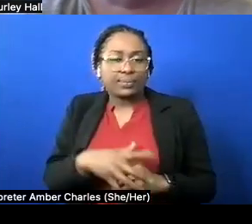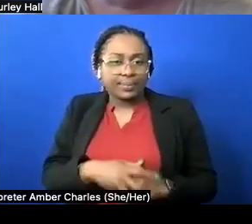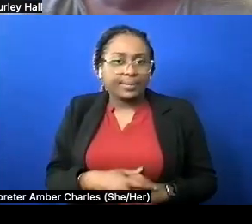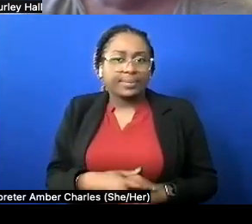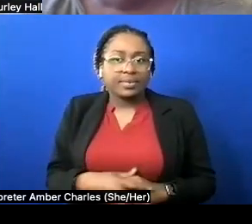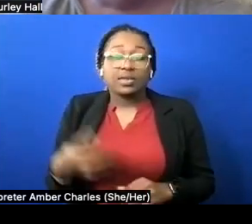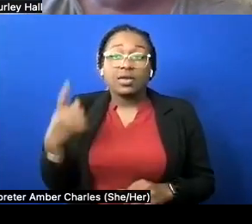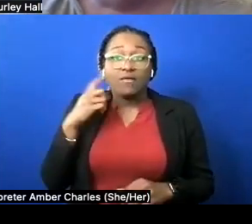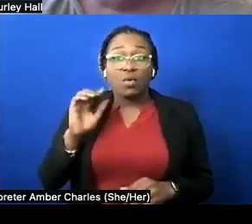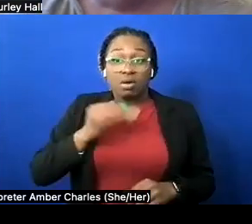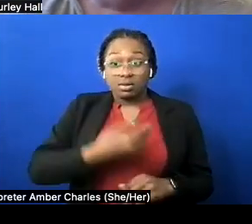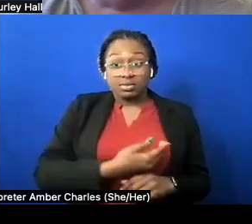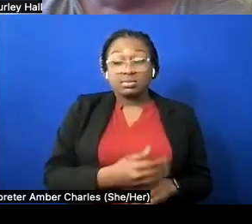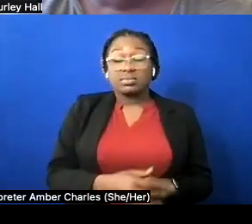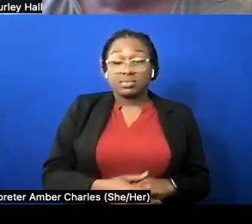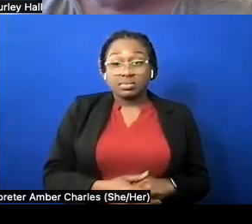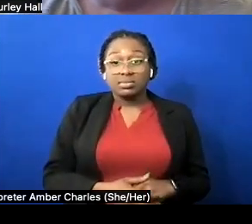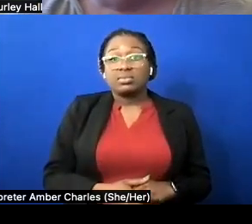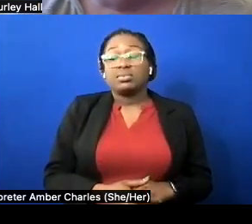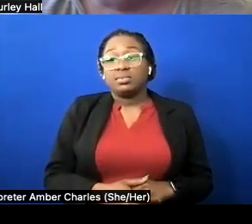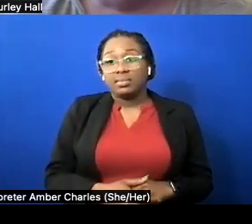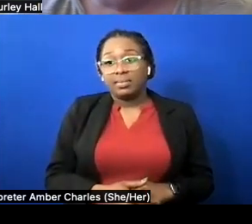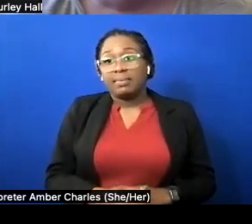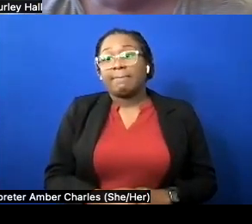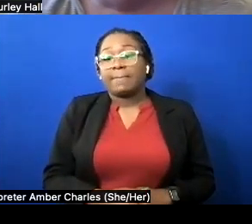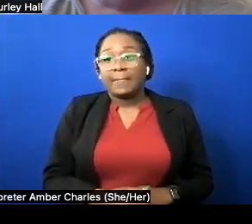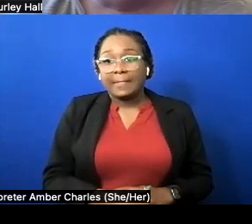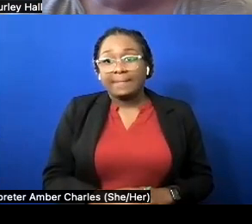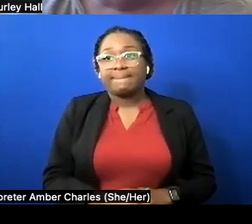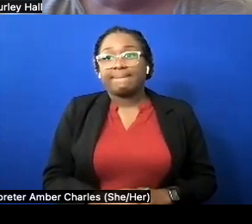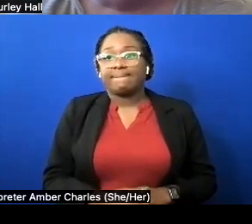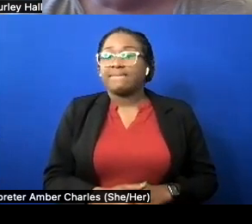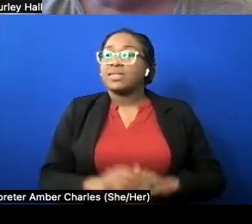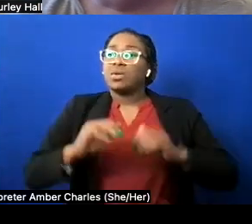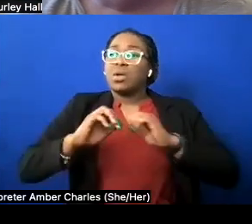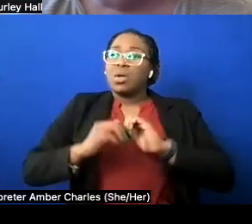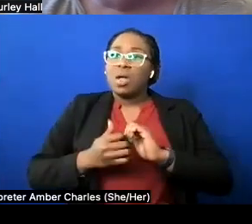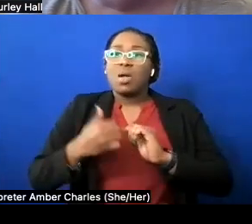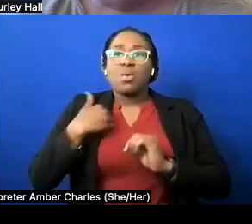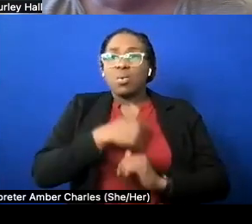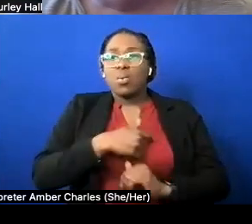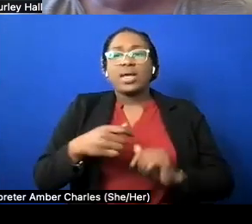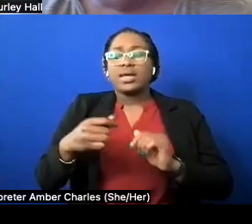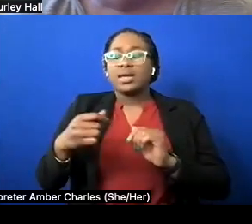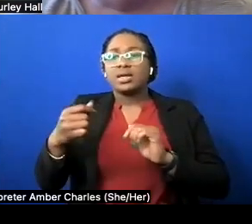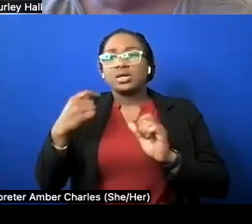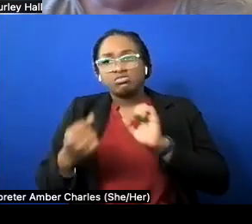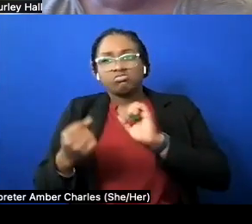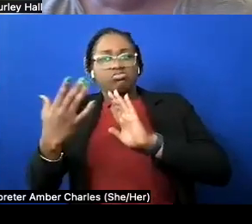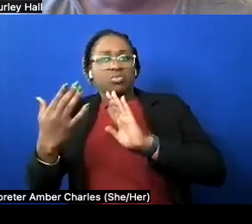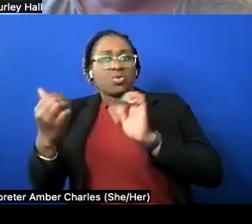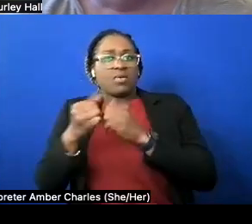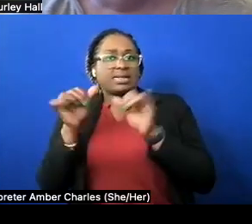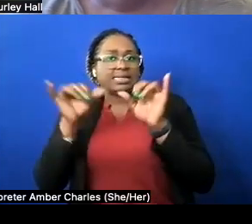for us, as we contend with the ways in which systems like show up and how we see